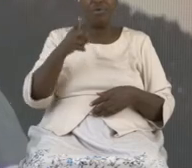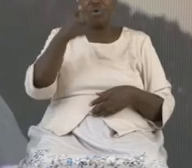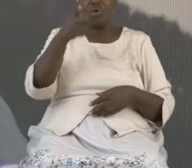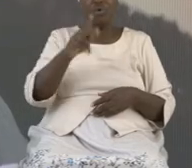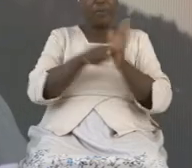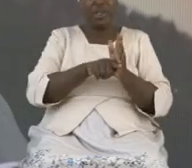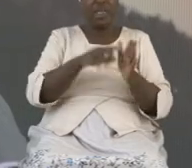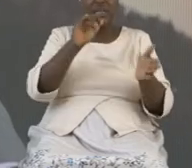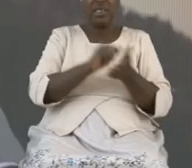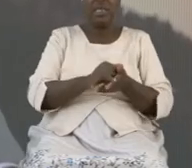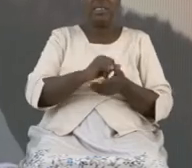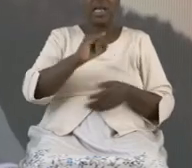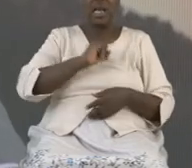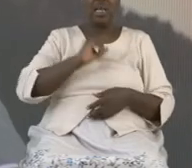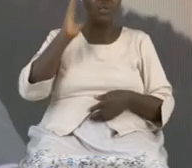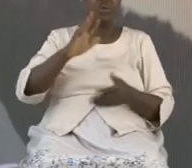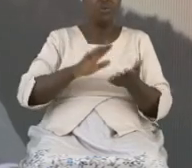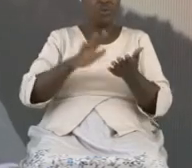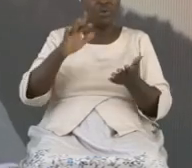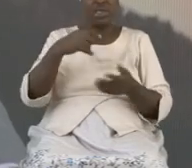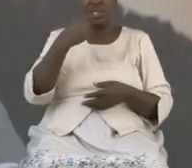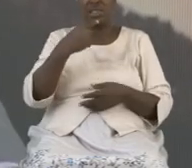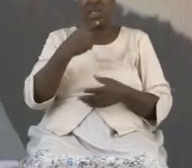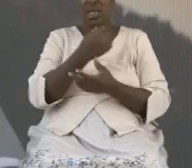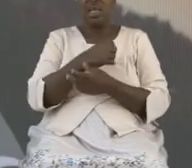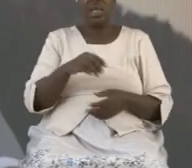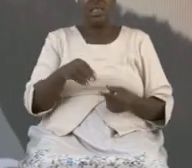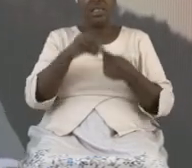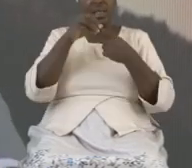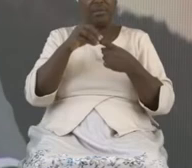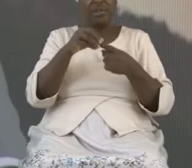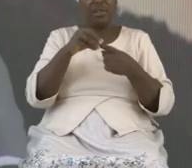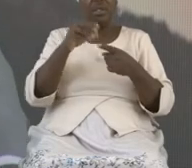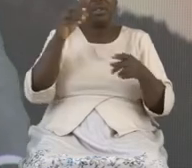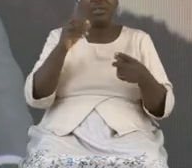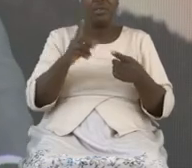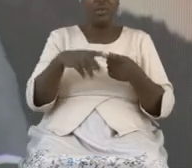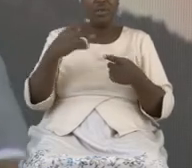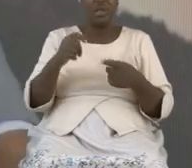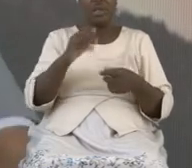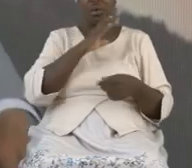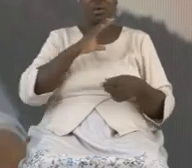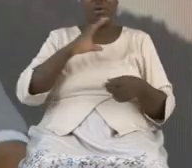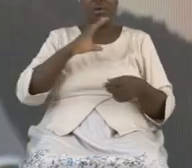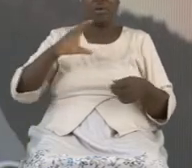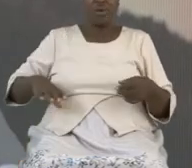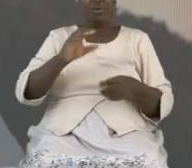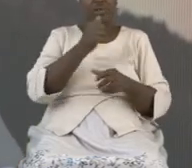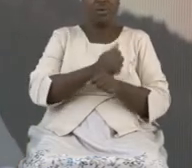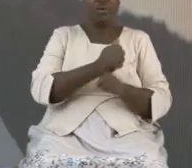glory save in the cross of our Lord Jesus